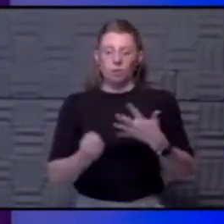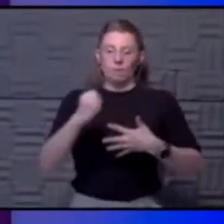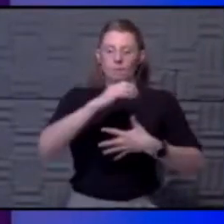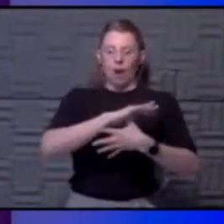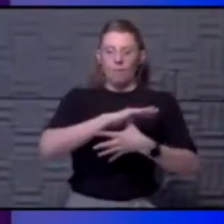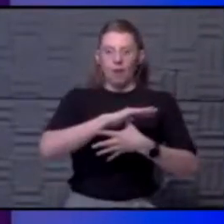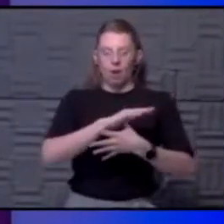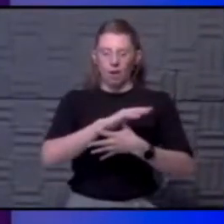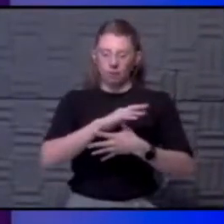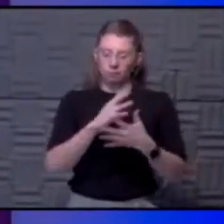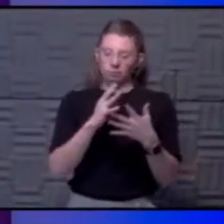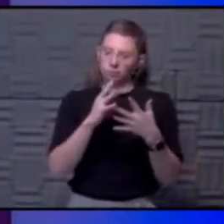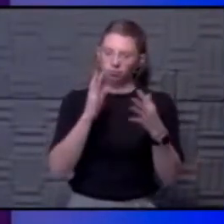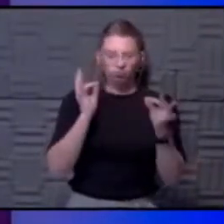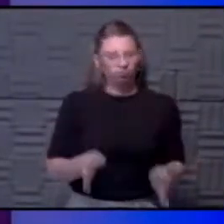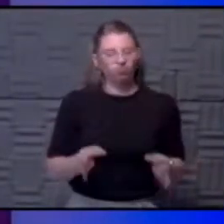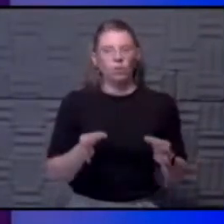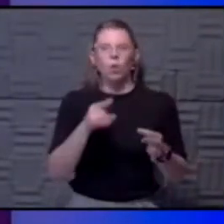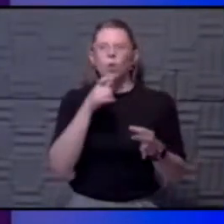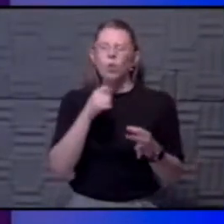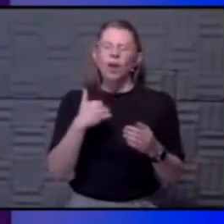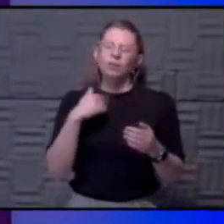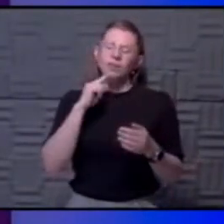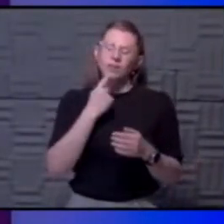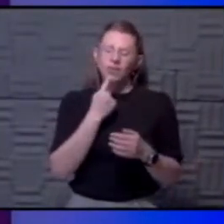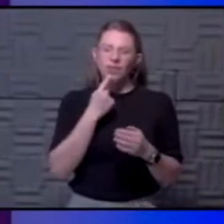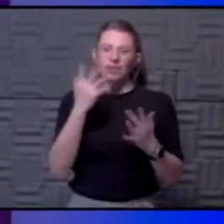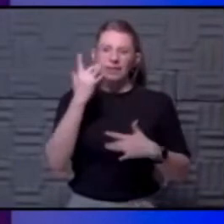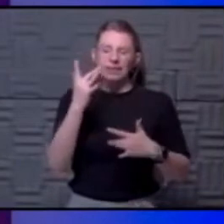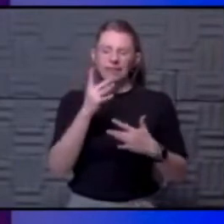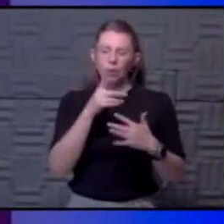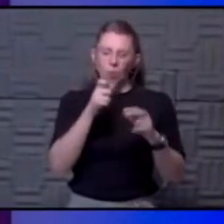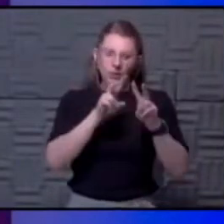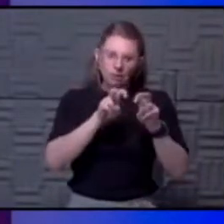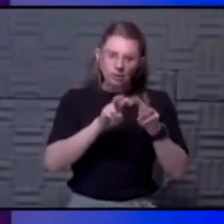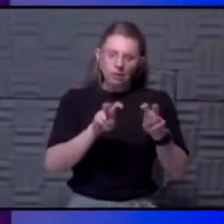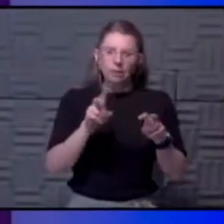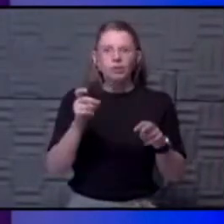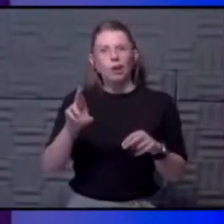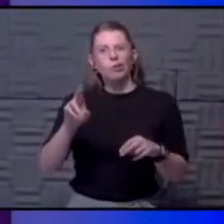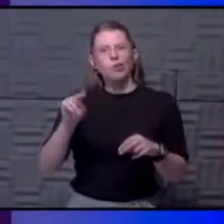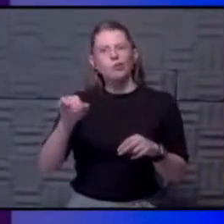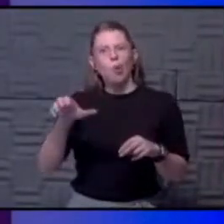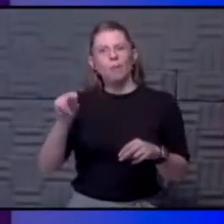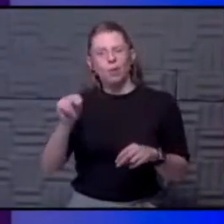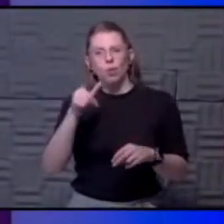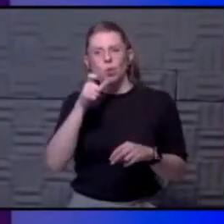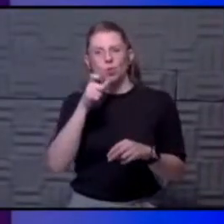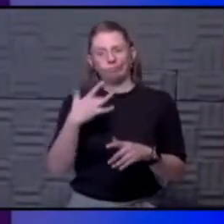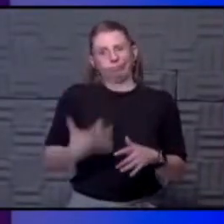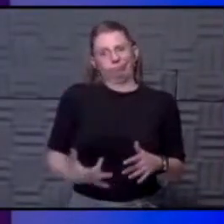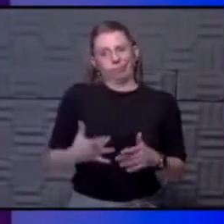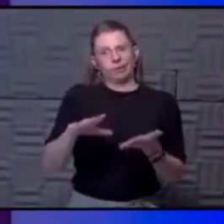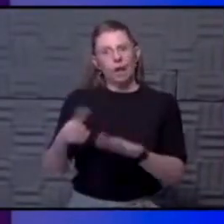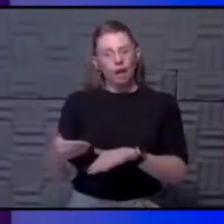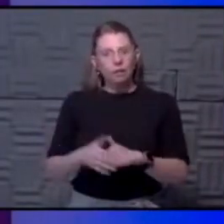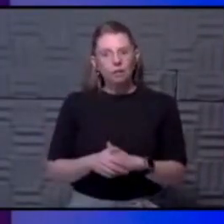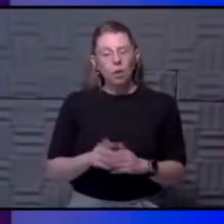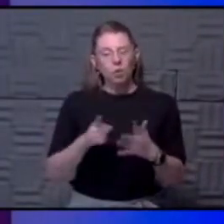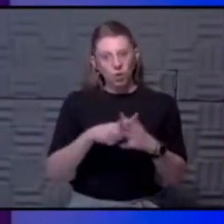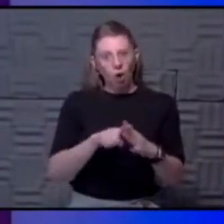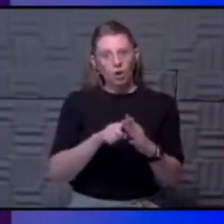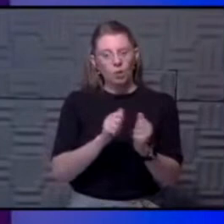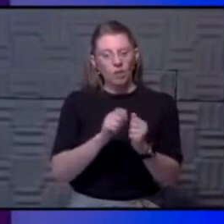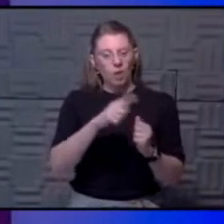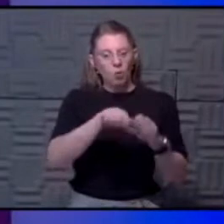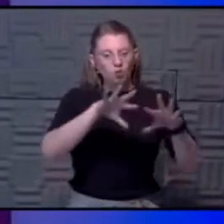driver was really based on who's most likely to have severe disease, and as Dr. Norman already mentioned, who's most likely to die. And we started with those groups for those